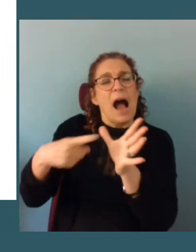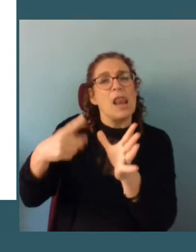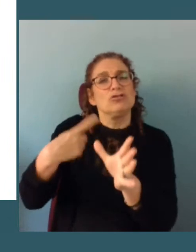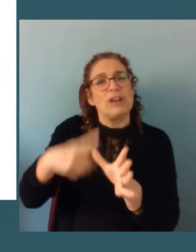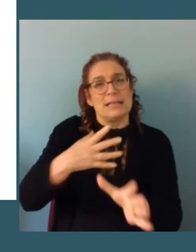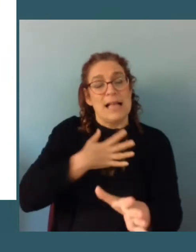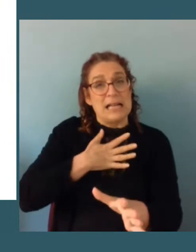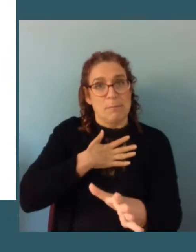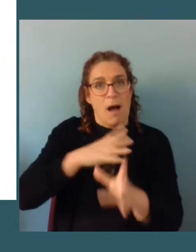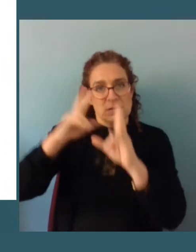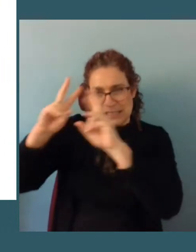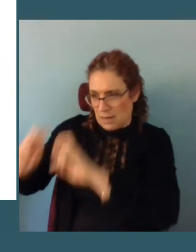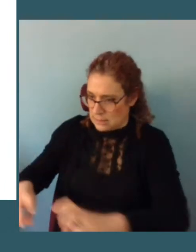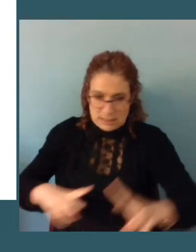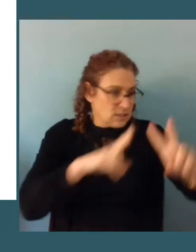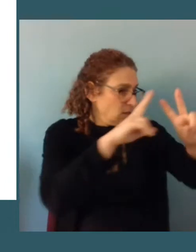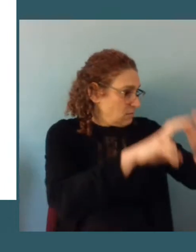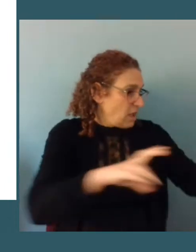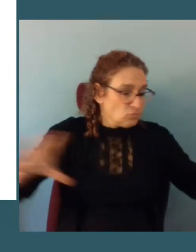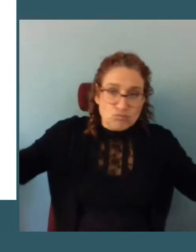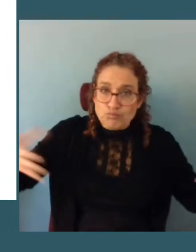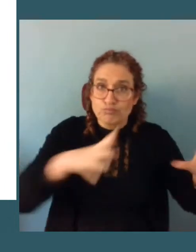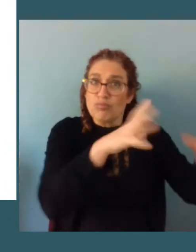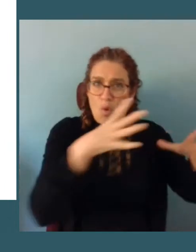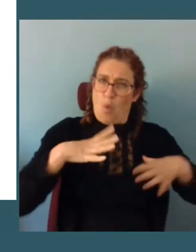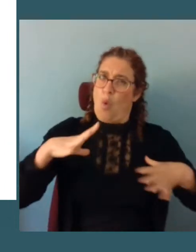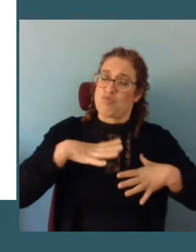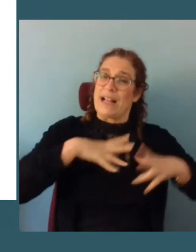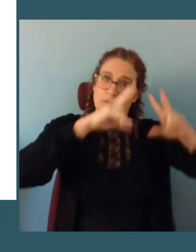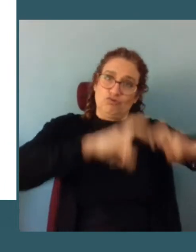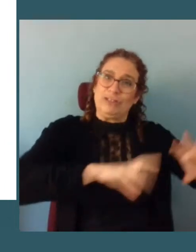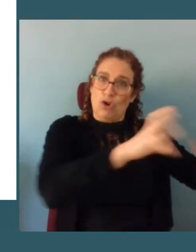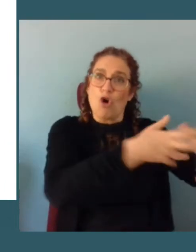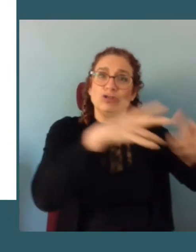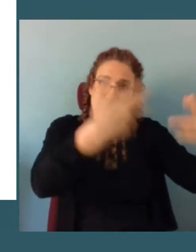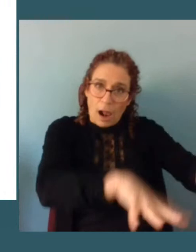they compared with